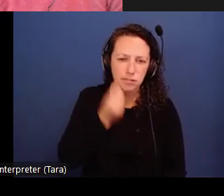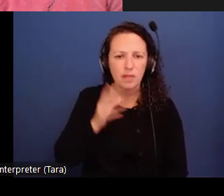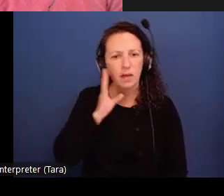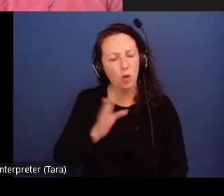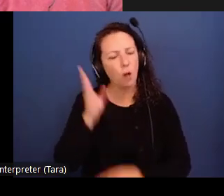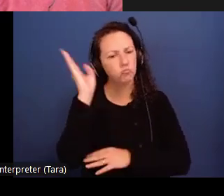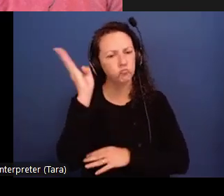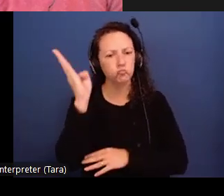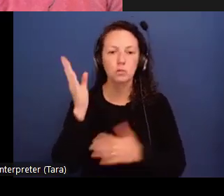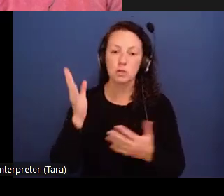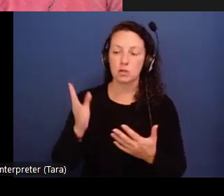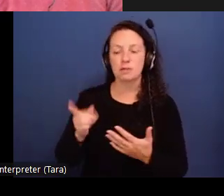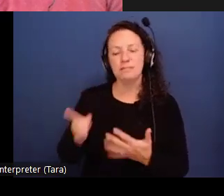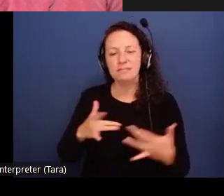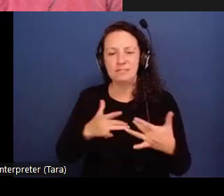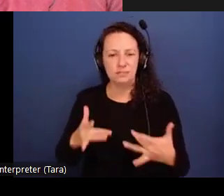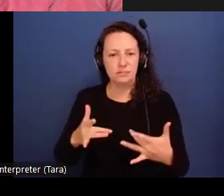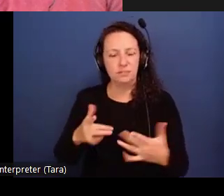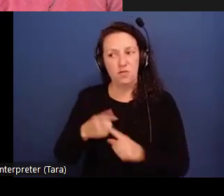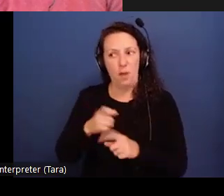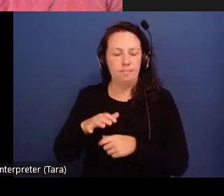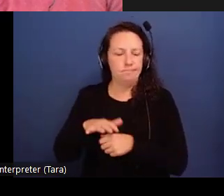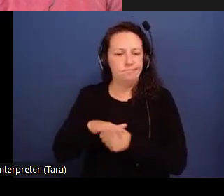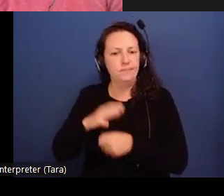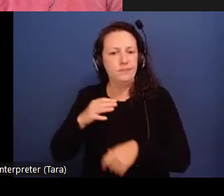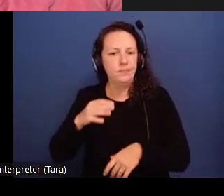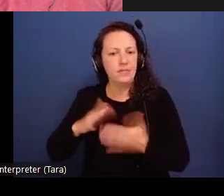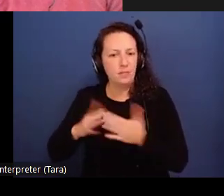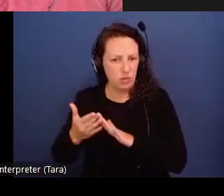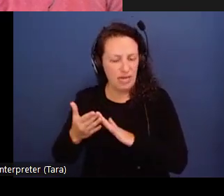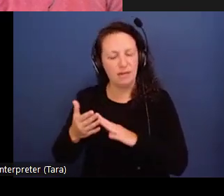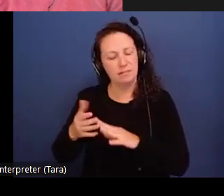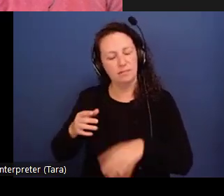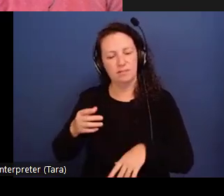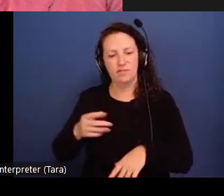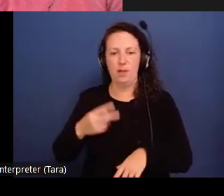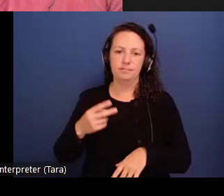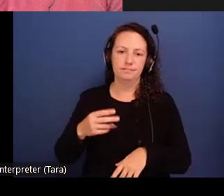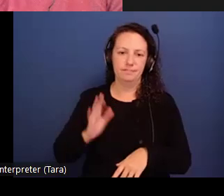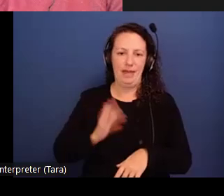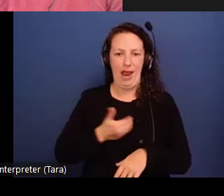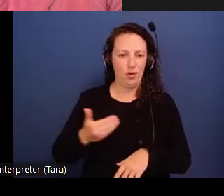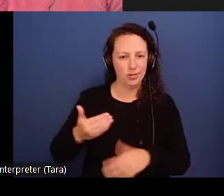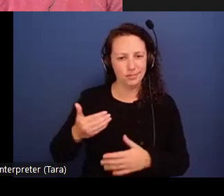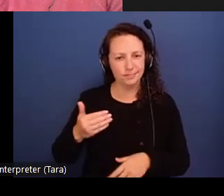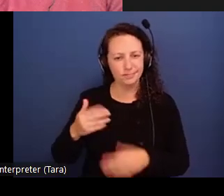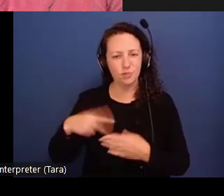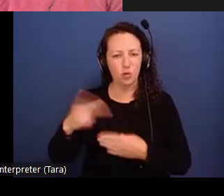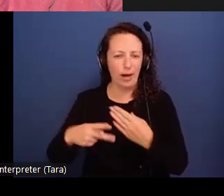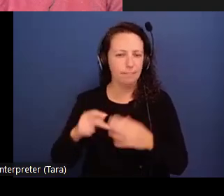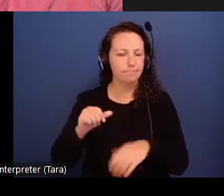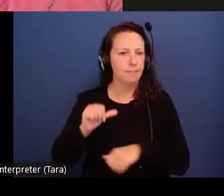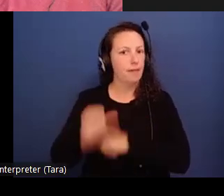speakers are from our own community, so they're together international alum, so they can speak on their own kind of like words,